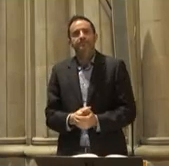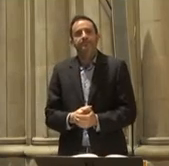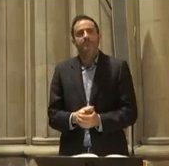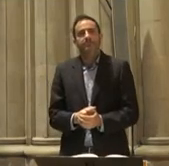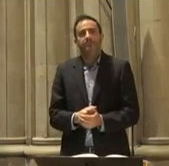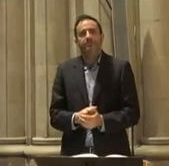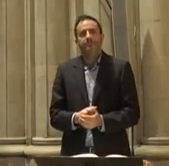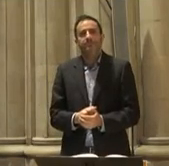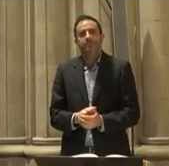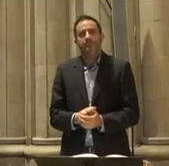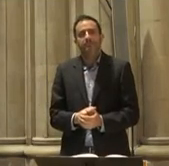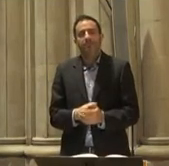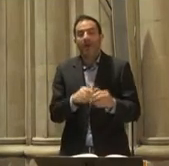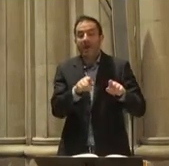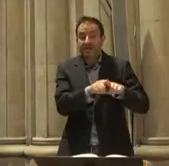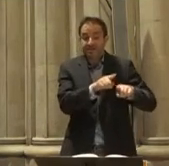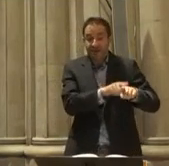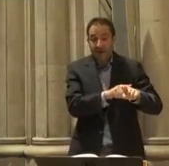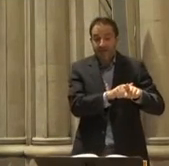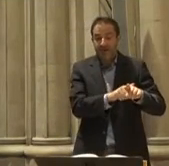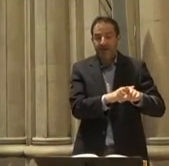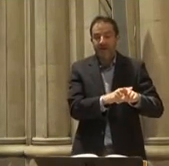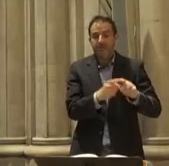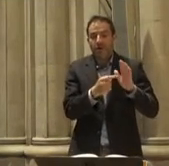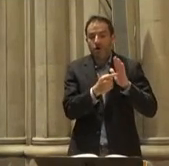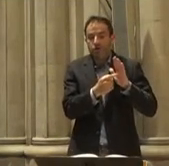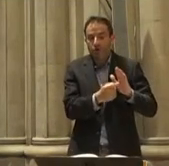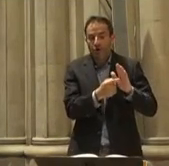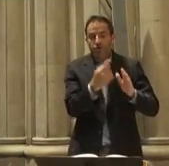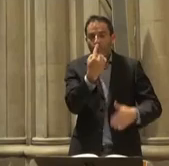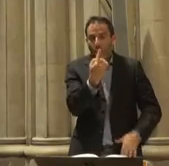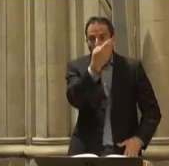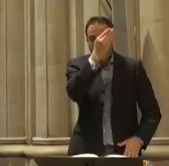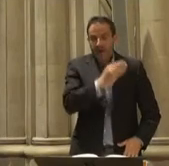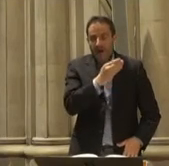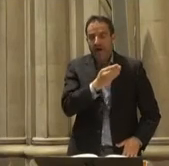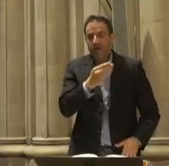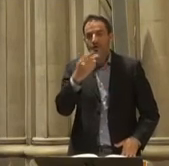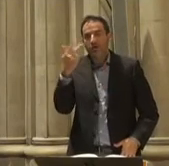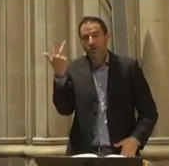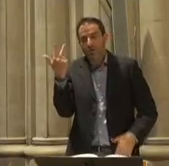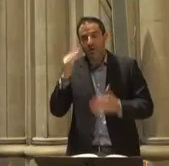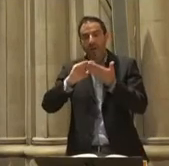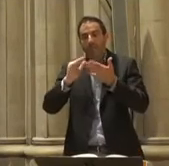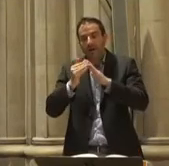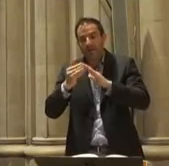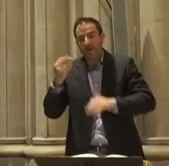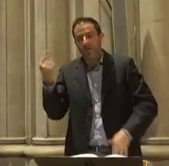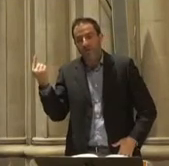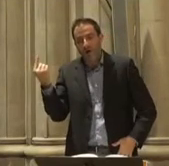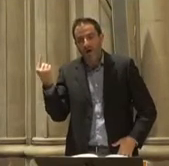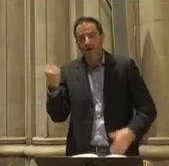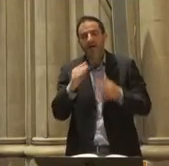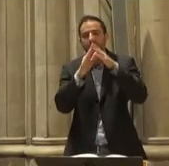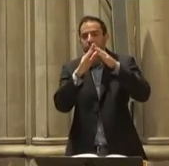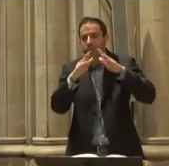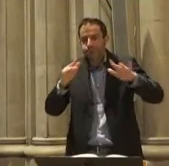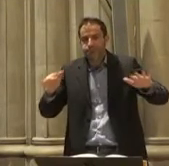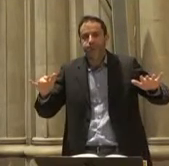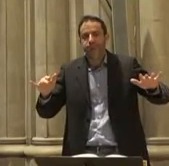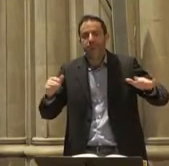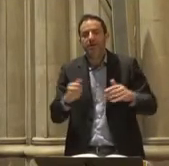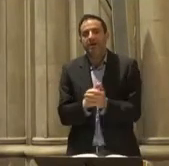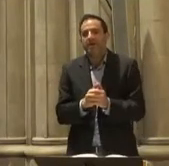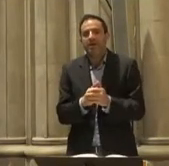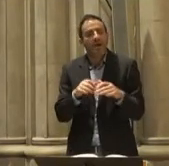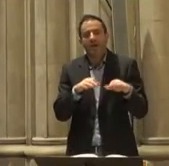While succinctly capturing the idea of one God in three persons, of unity and in diversity,